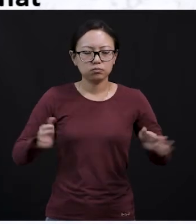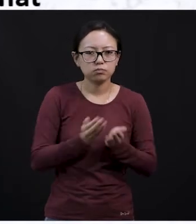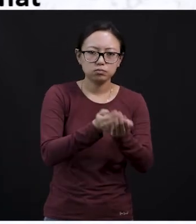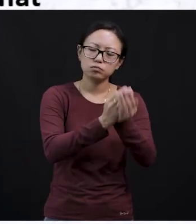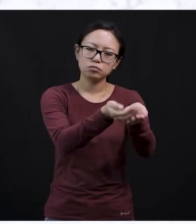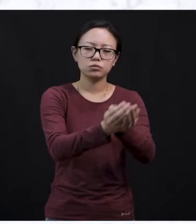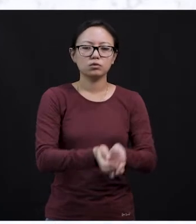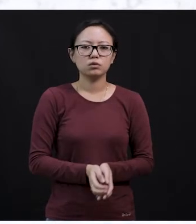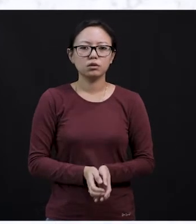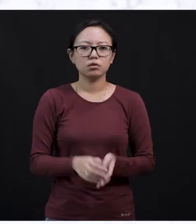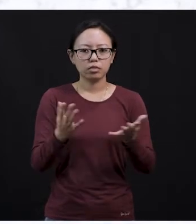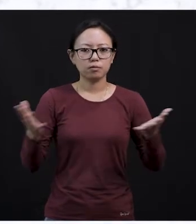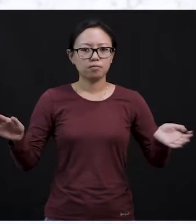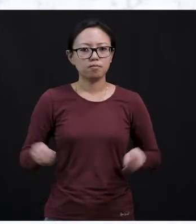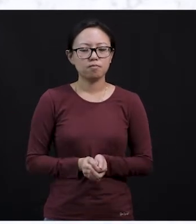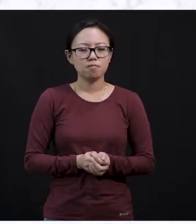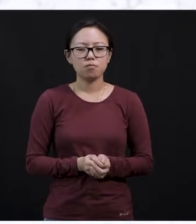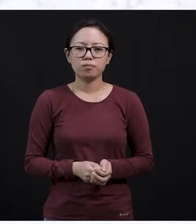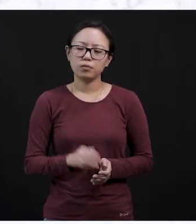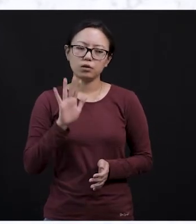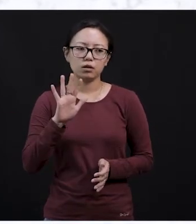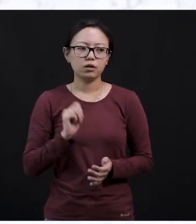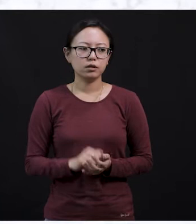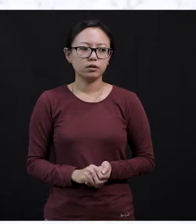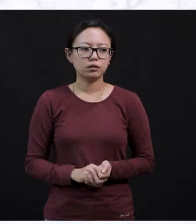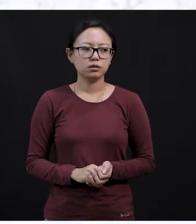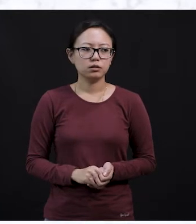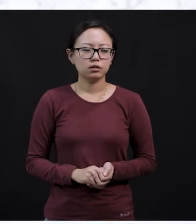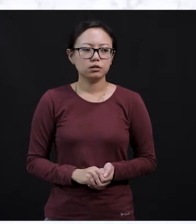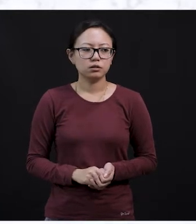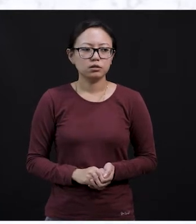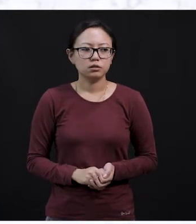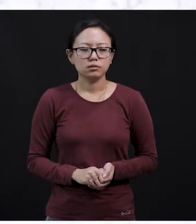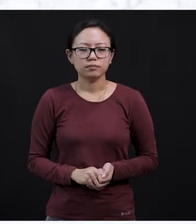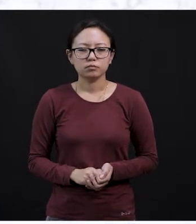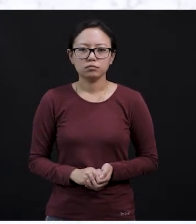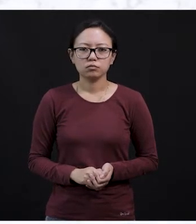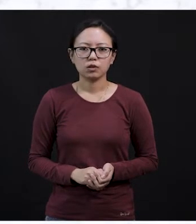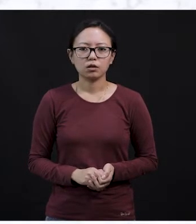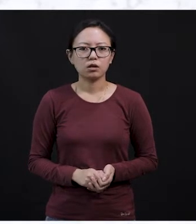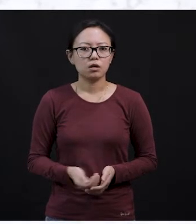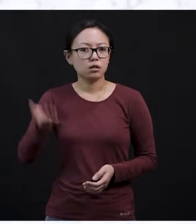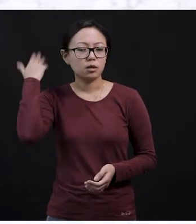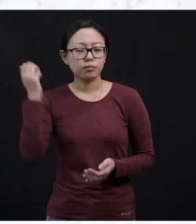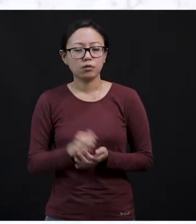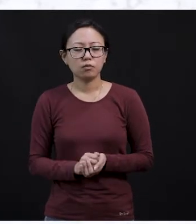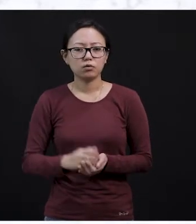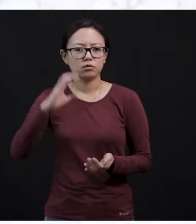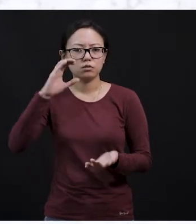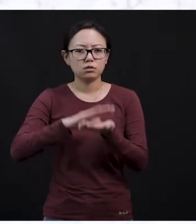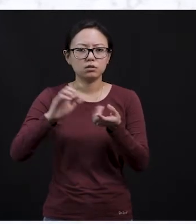also. The city grew into a modern old city by merging neighboring areas, and in the